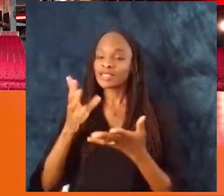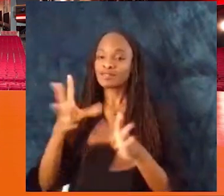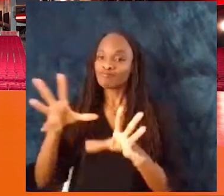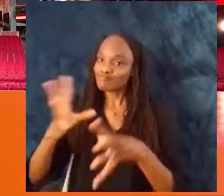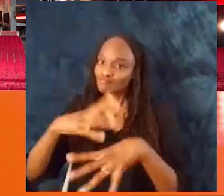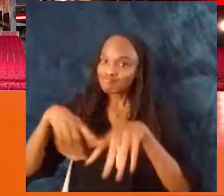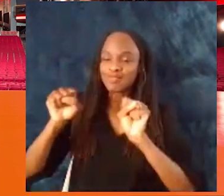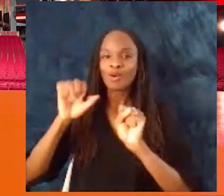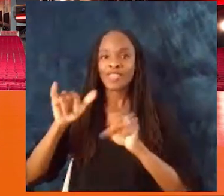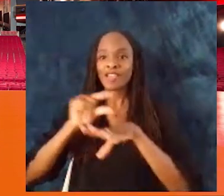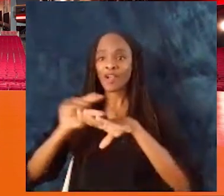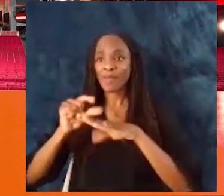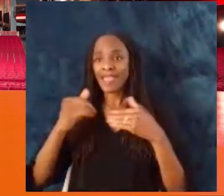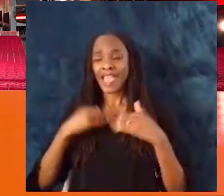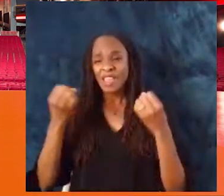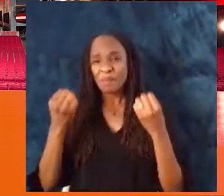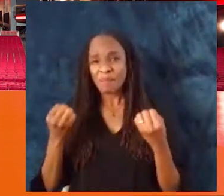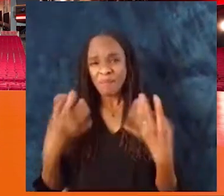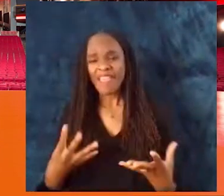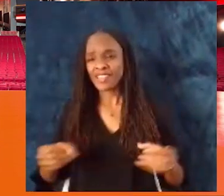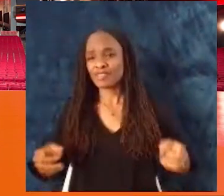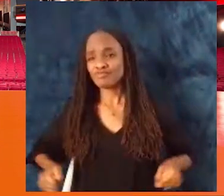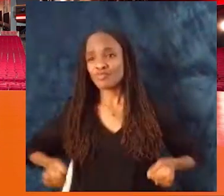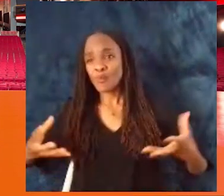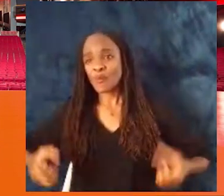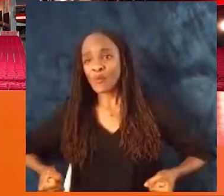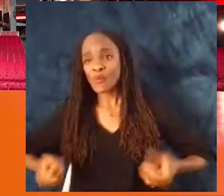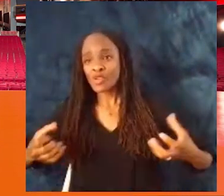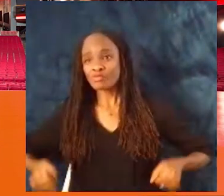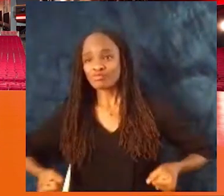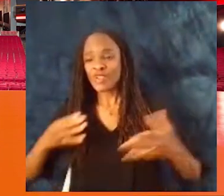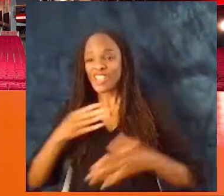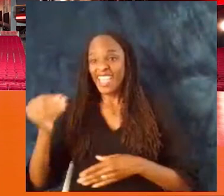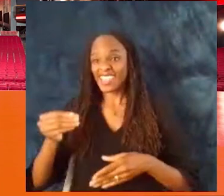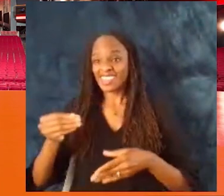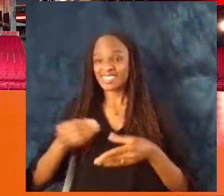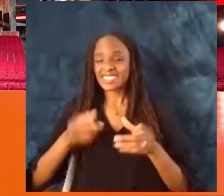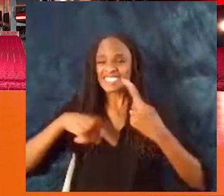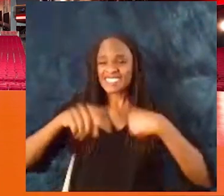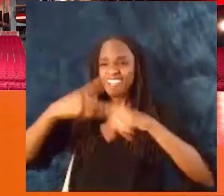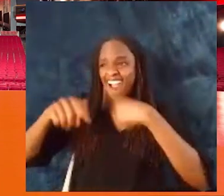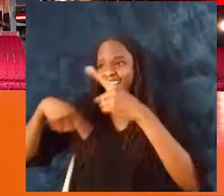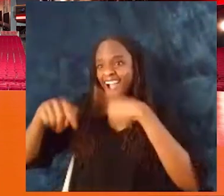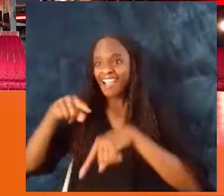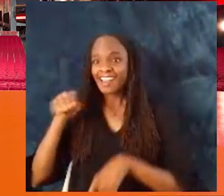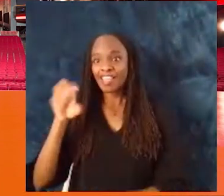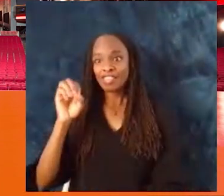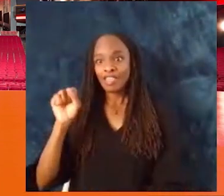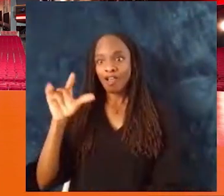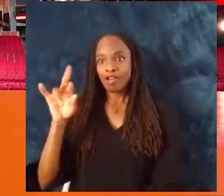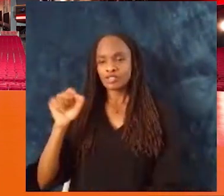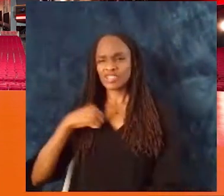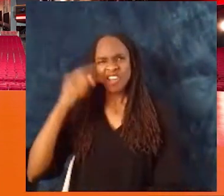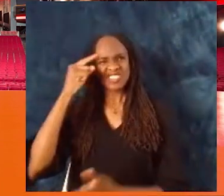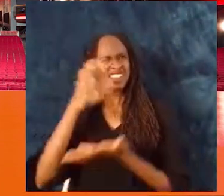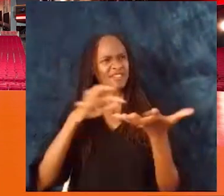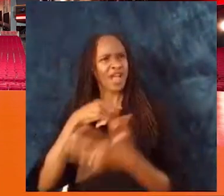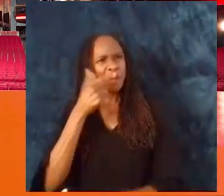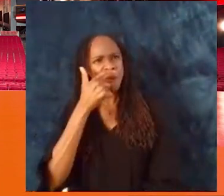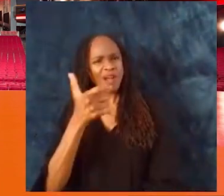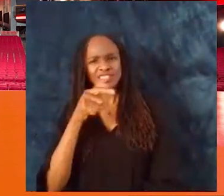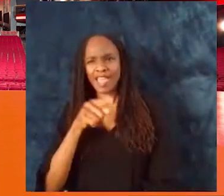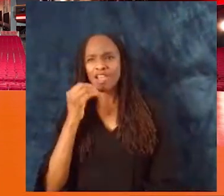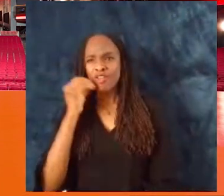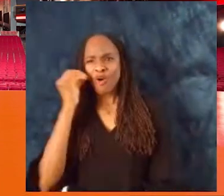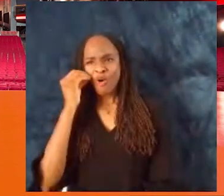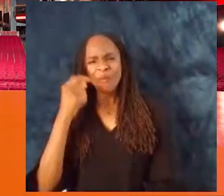mean, there was a lot of wheelchairs and a lot of sign language at this year's Oscars. I got confused. I mean, I was watching at home, and I was